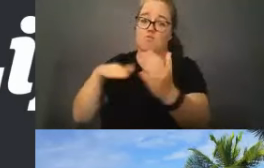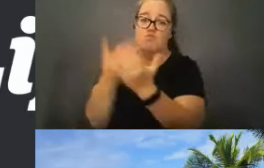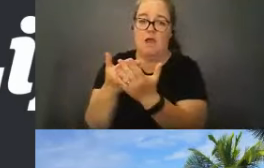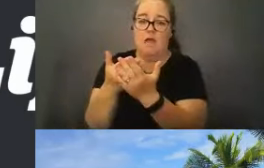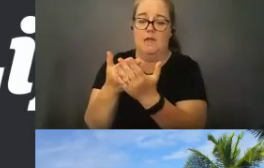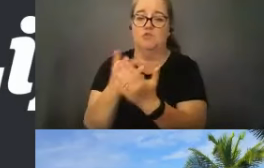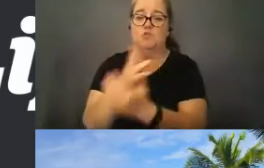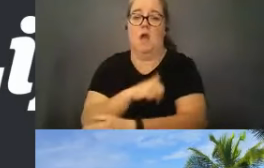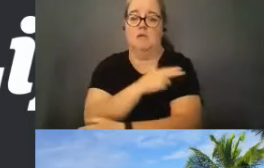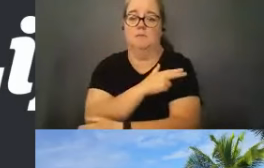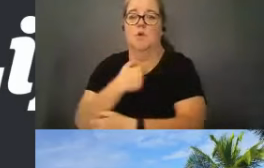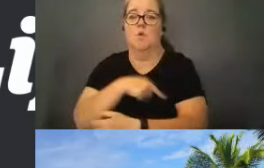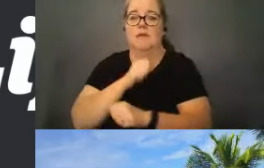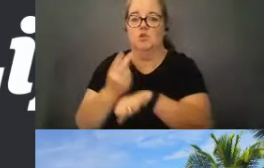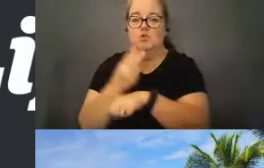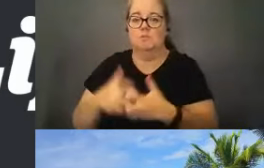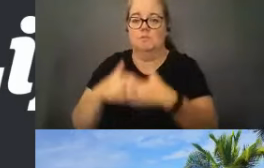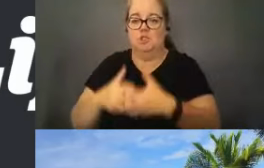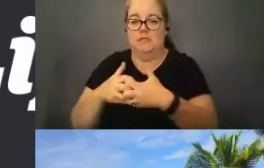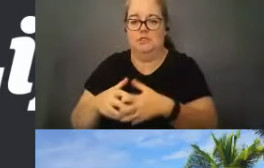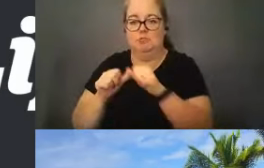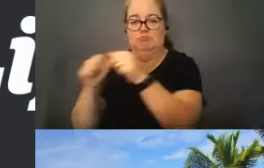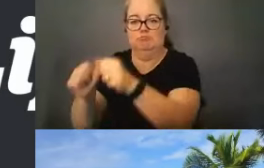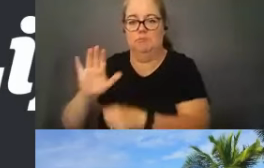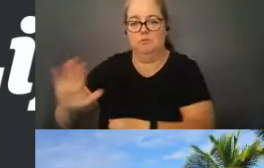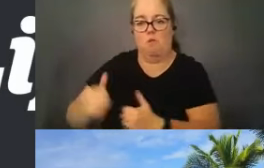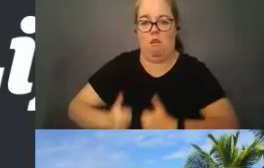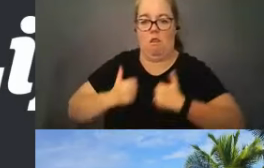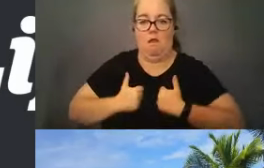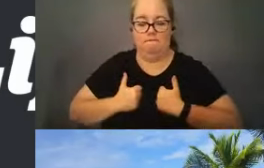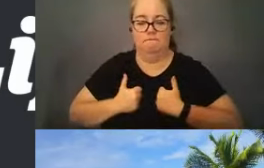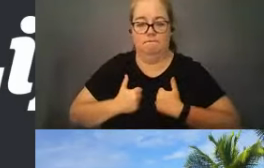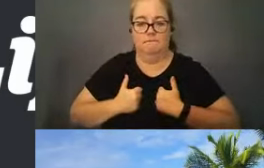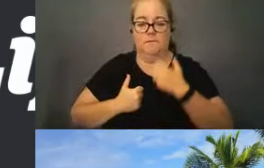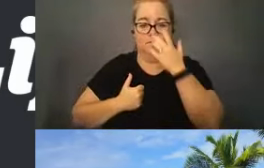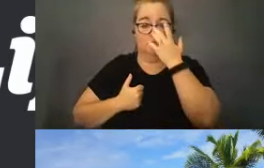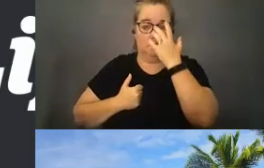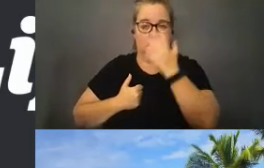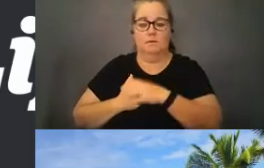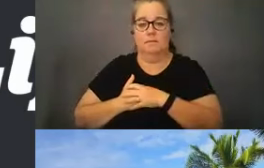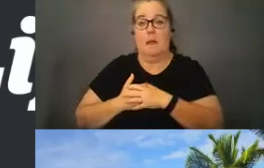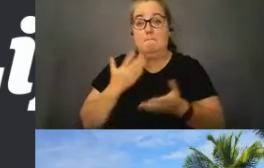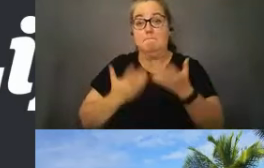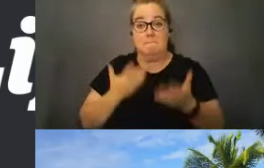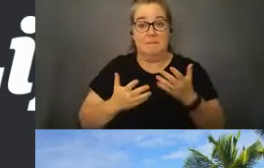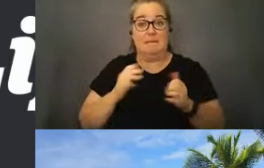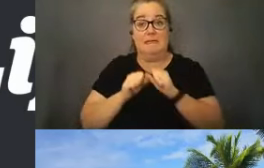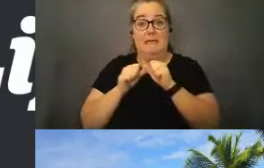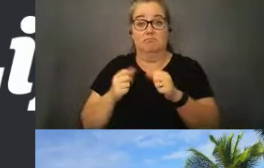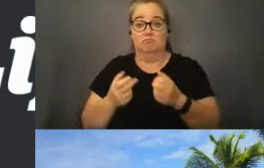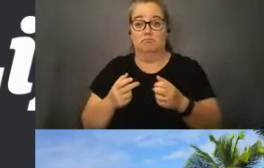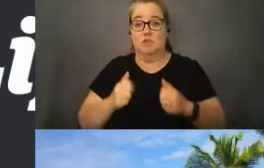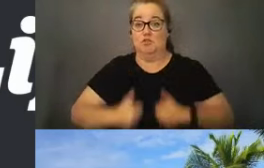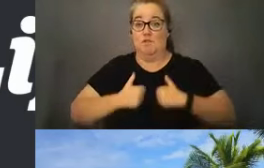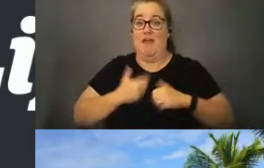support with machines and there's a chance they can live. So